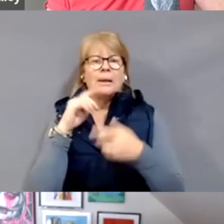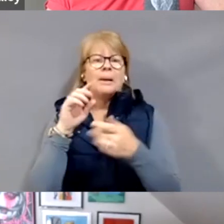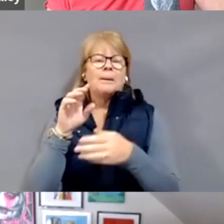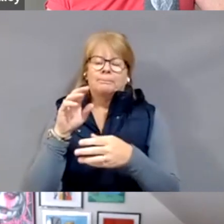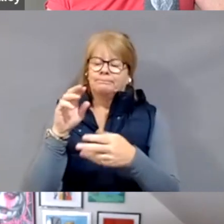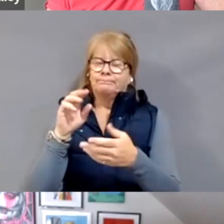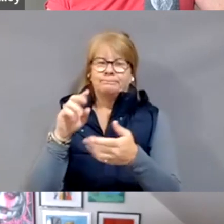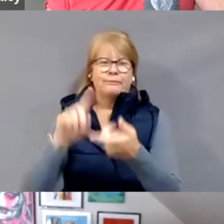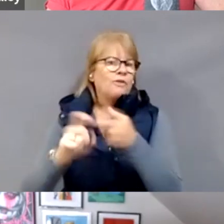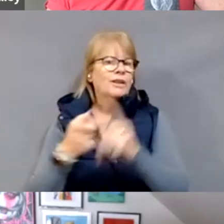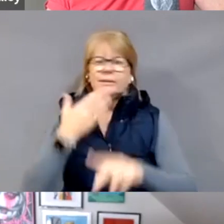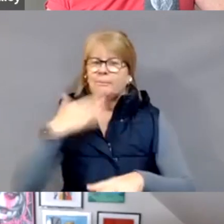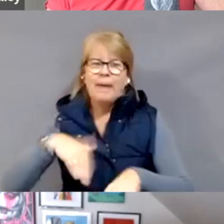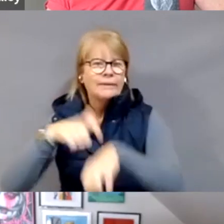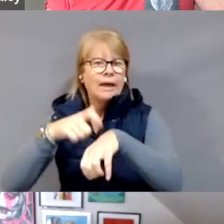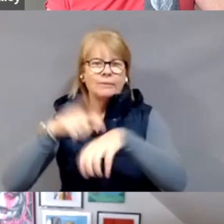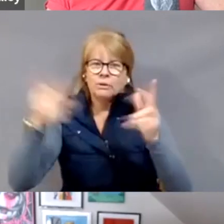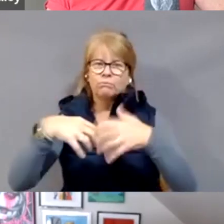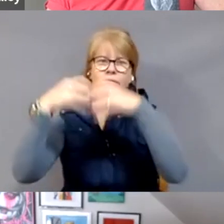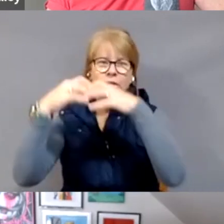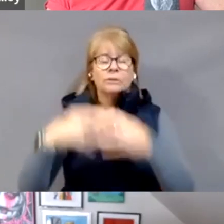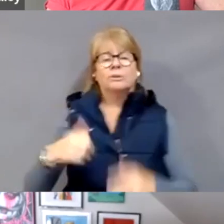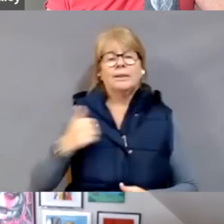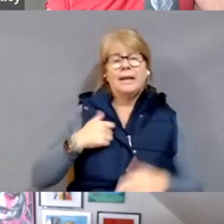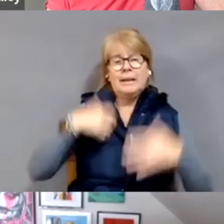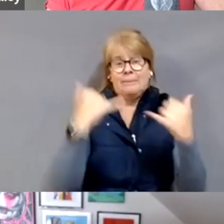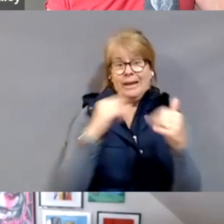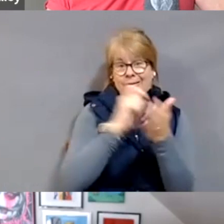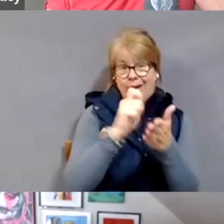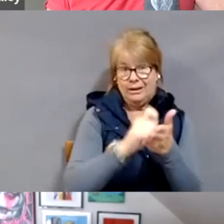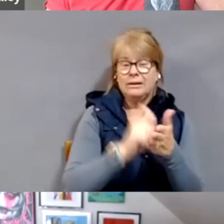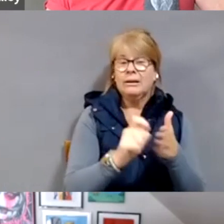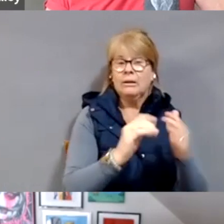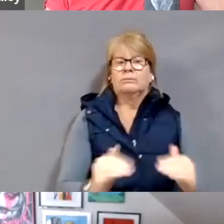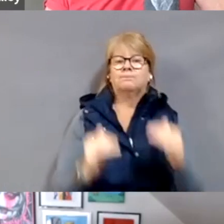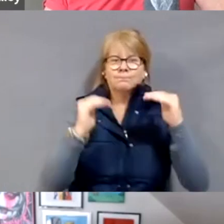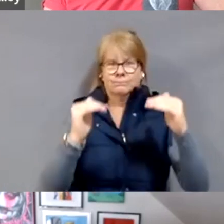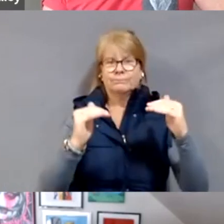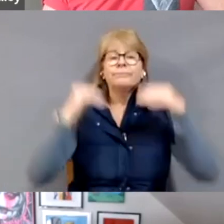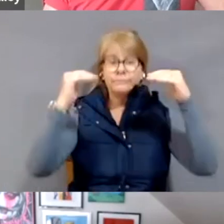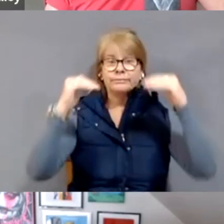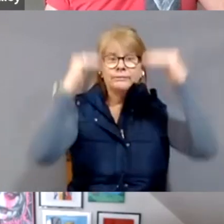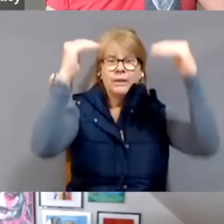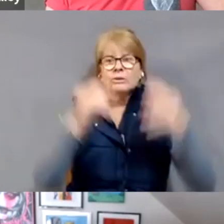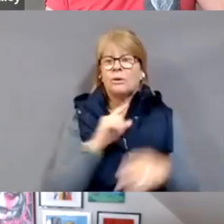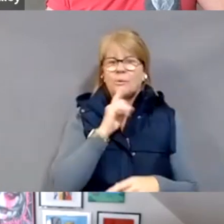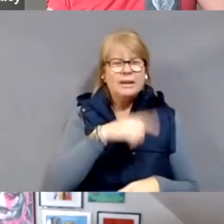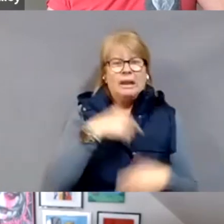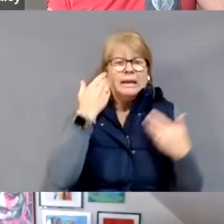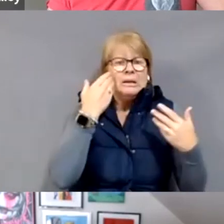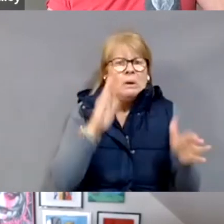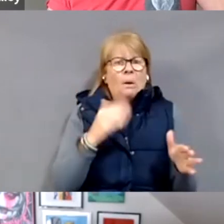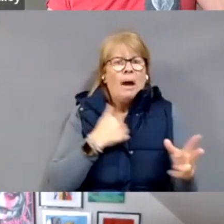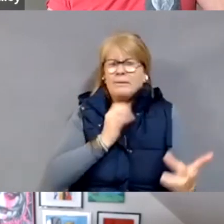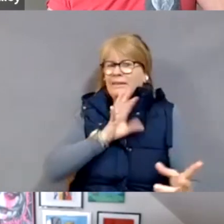There was, so the Canadian playwright had moved into this next level of creation. So I didn't really know I was part of a